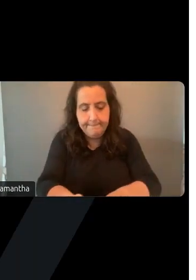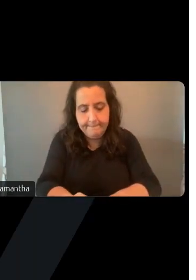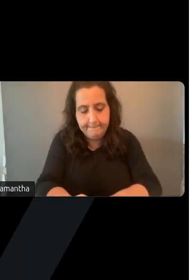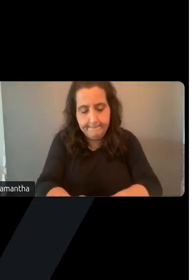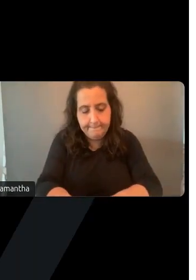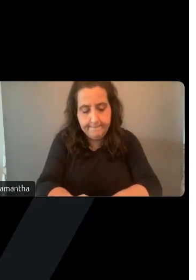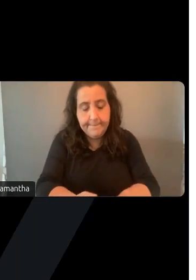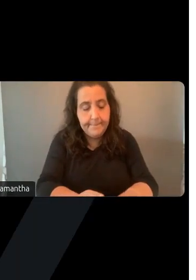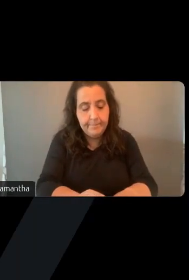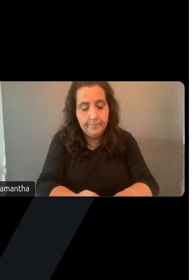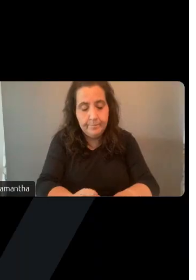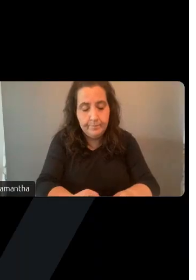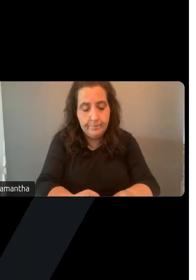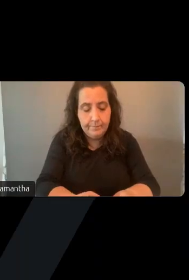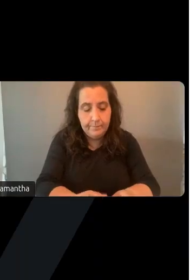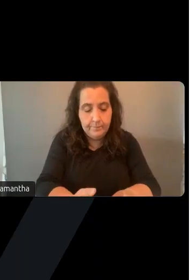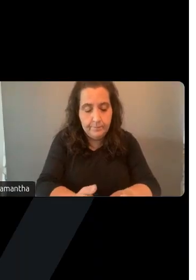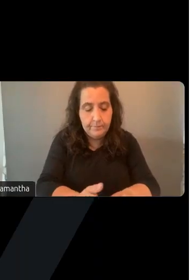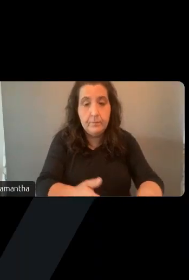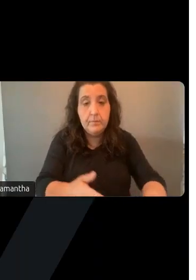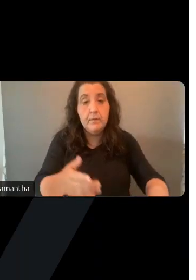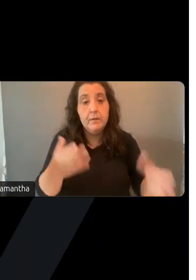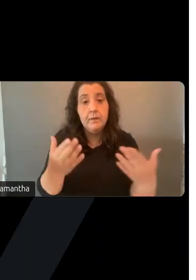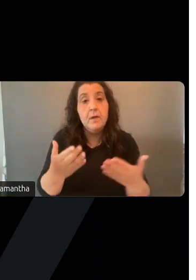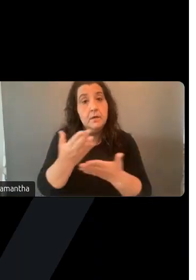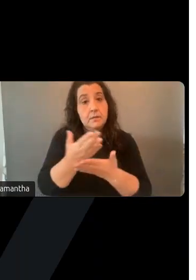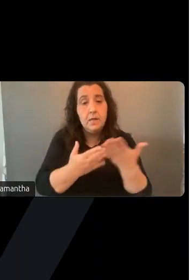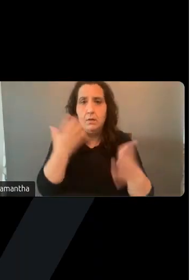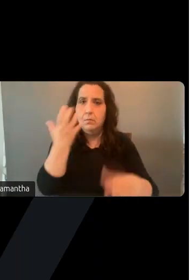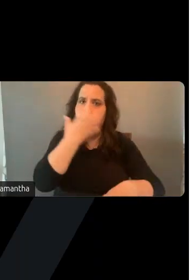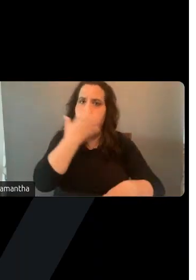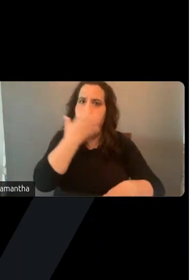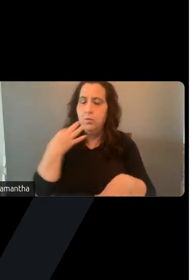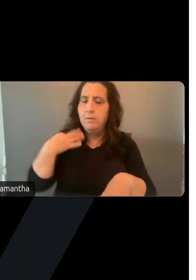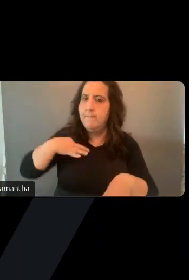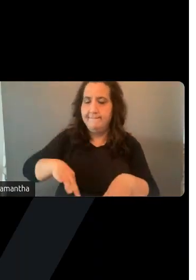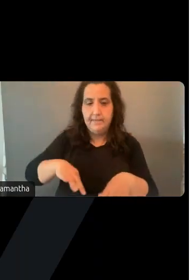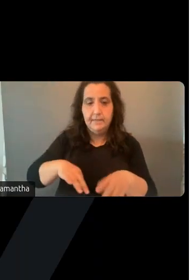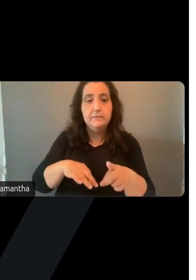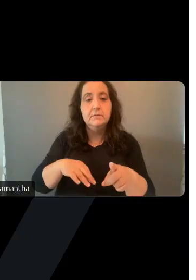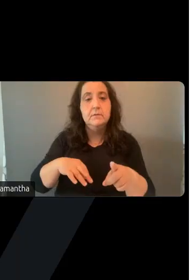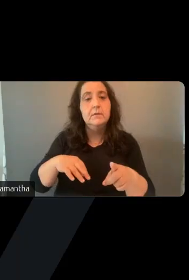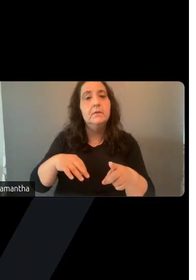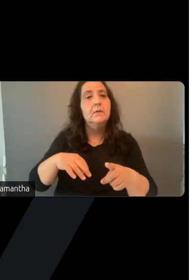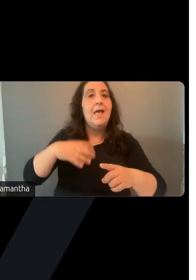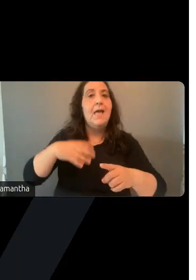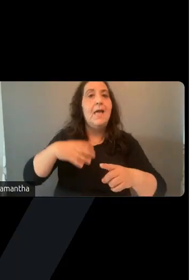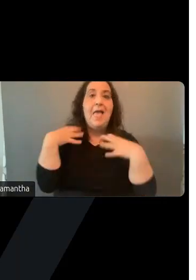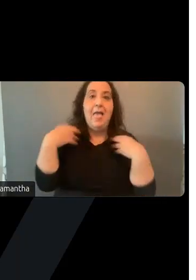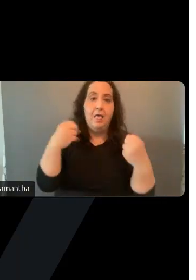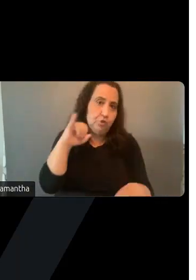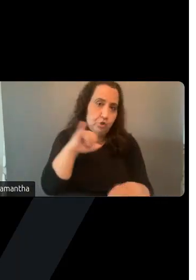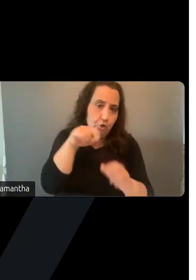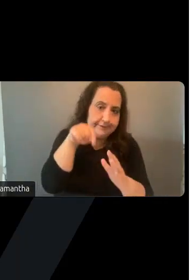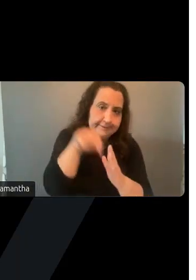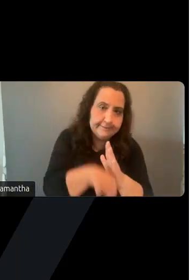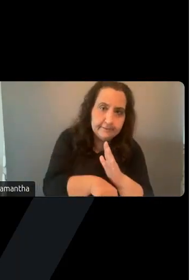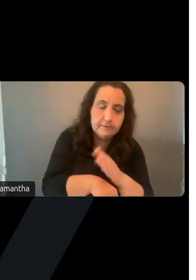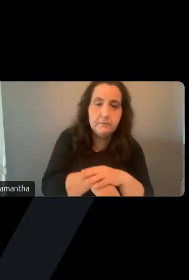Now, there's some robust benefits. There's comprehensive health insurance plan. This